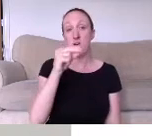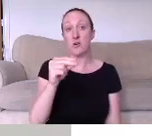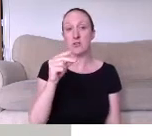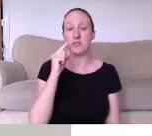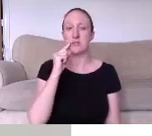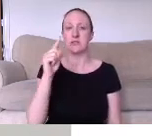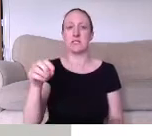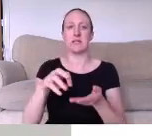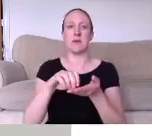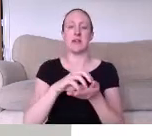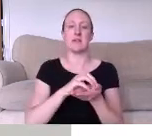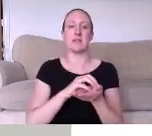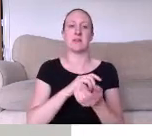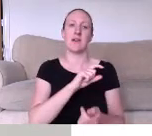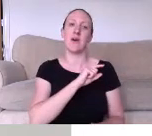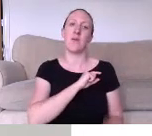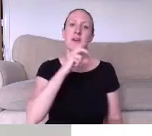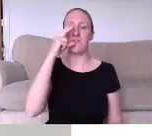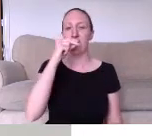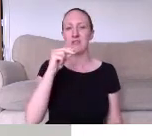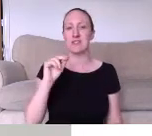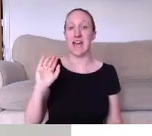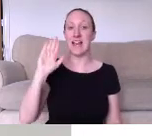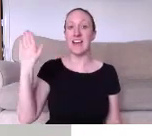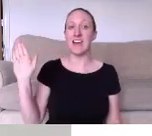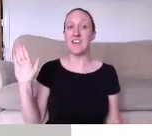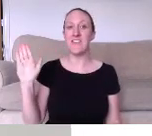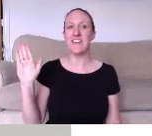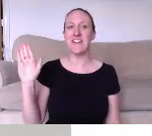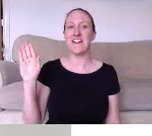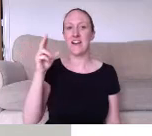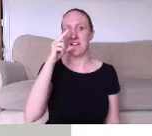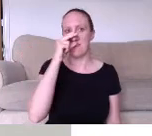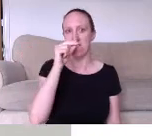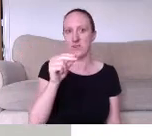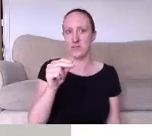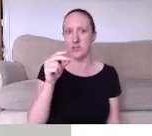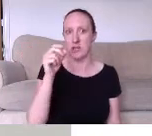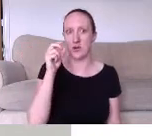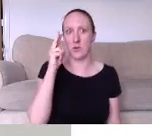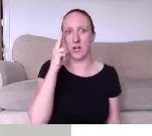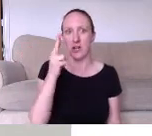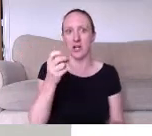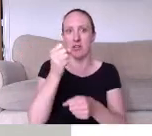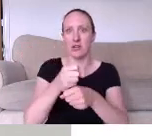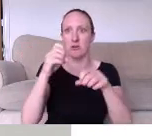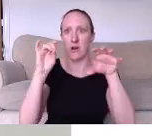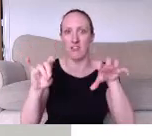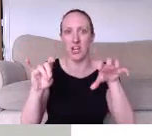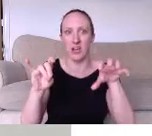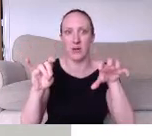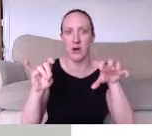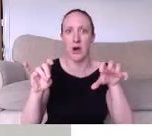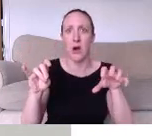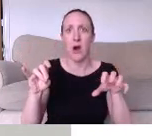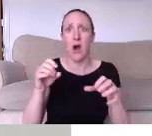It's Fox, said the mouse. Why, Fox, hello. Fox took one look at the